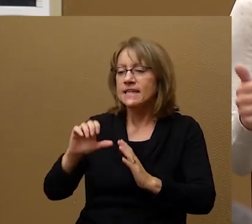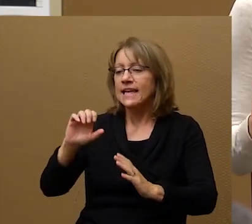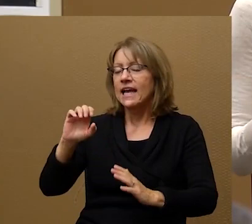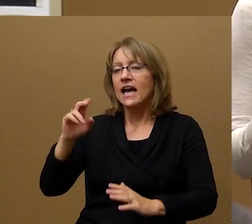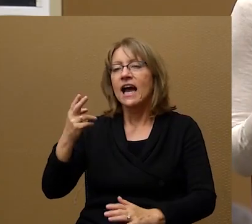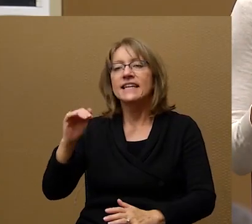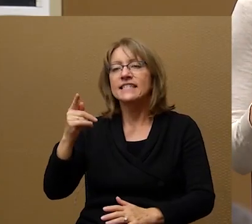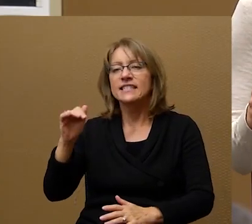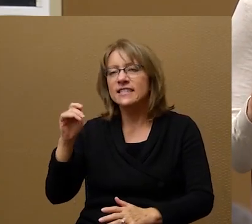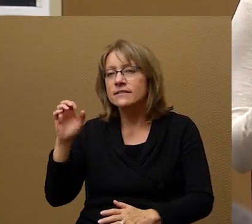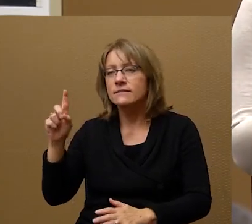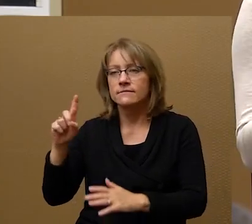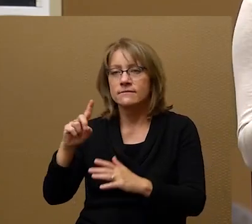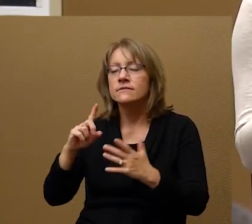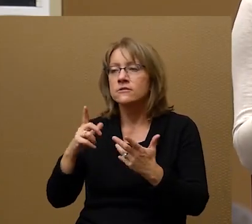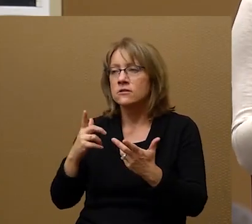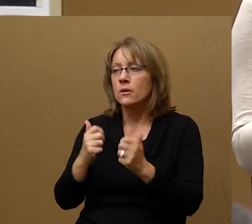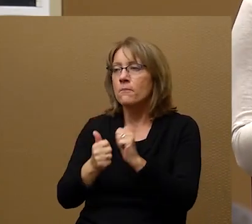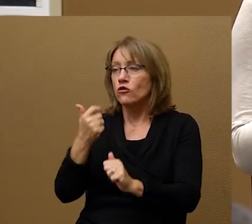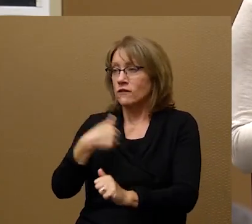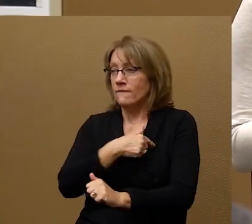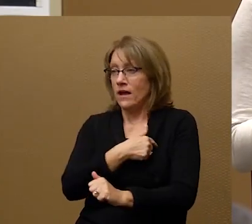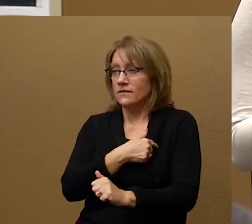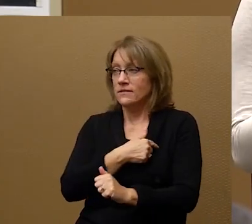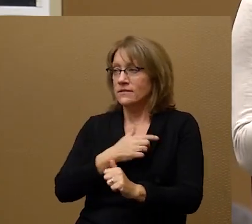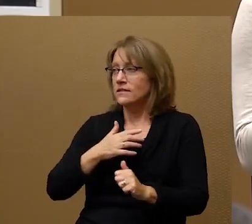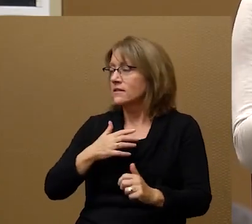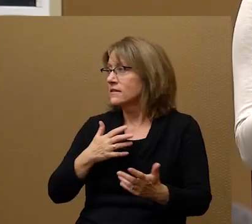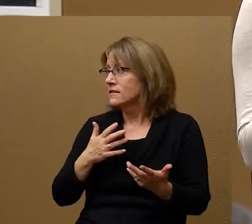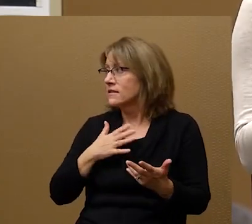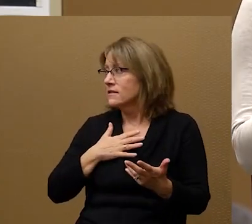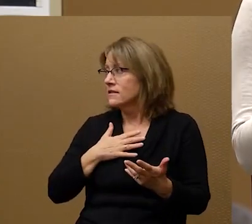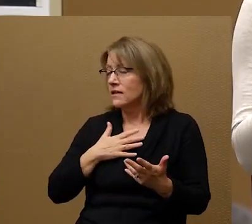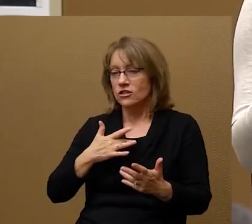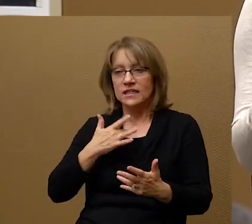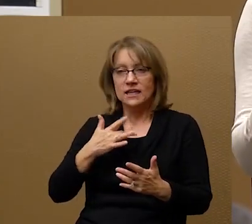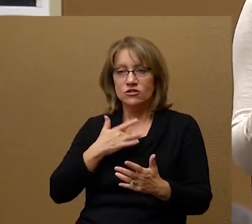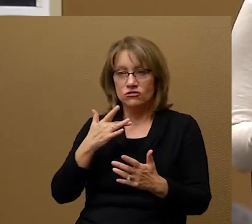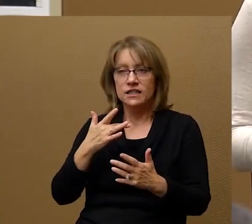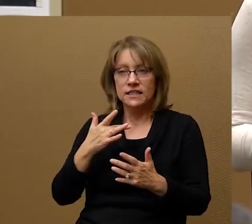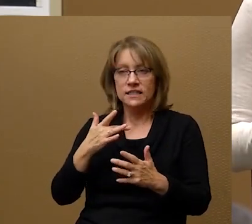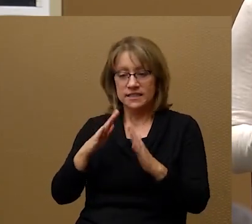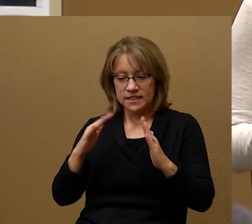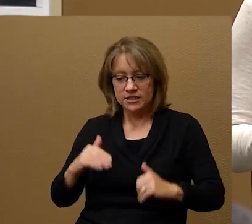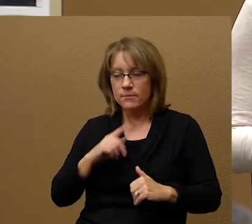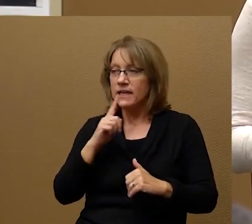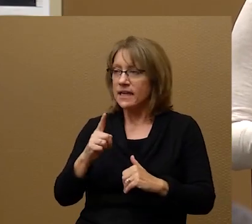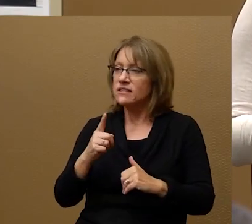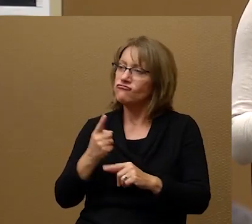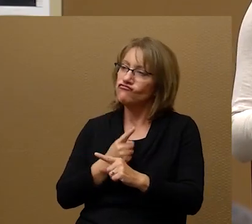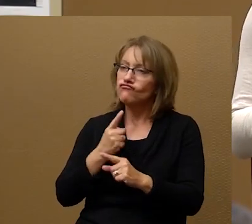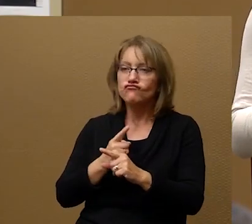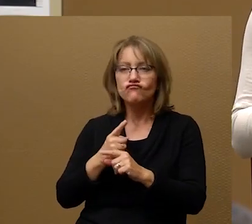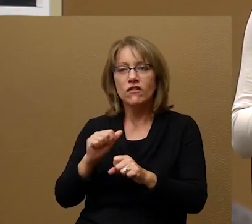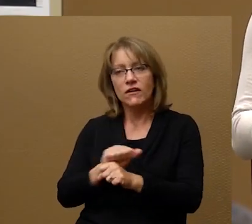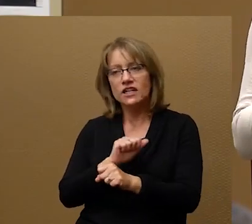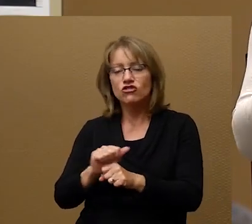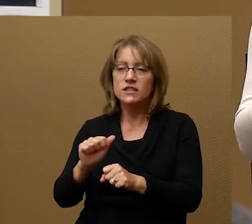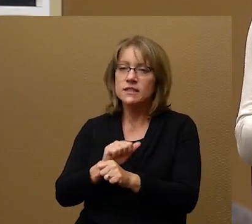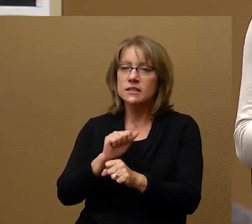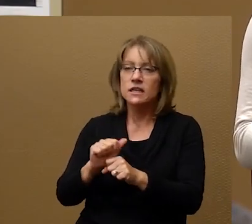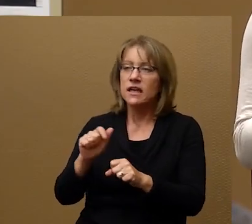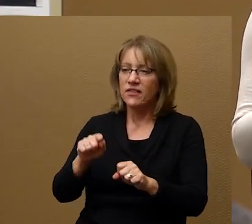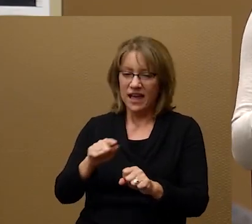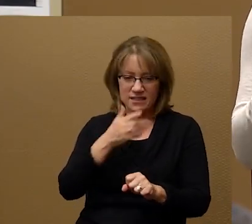for most of us, our sensory system is typically functioning. We can filter out things. I don't like that